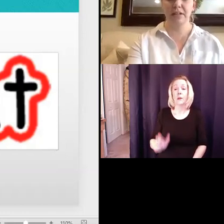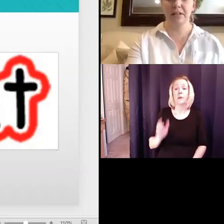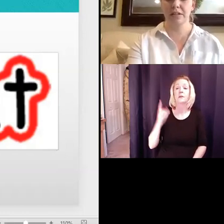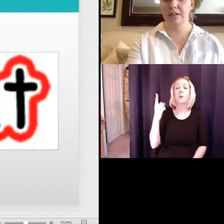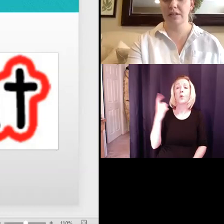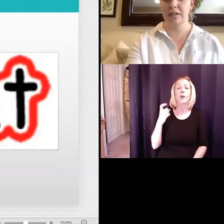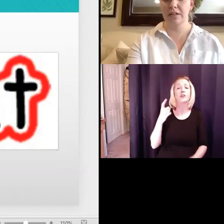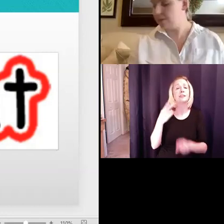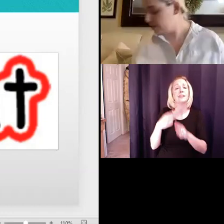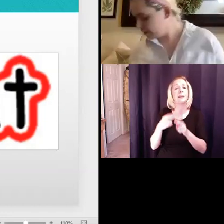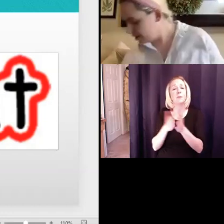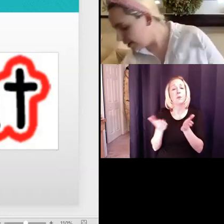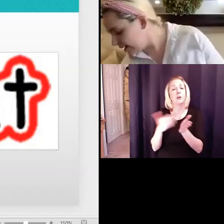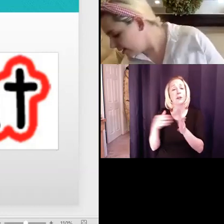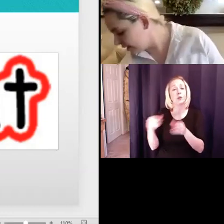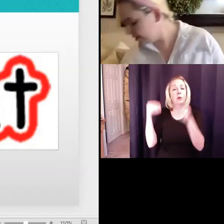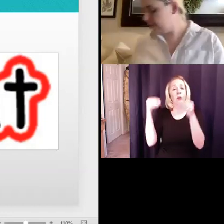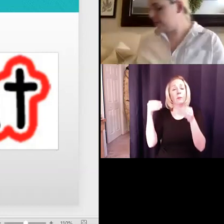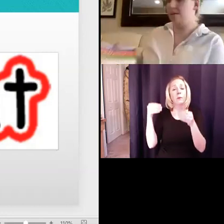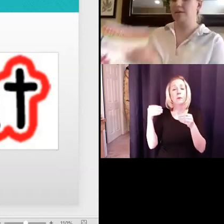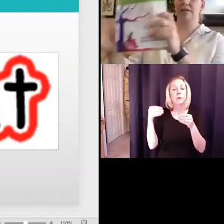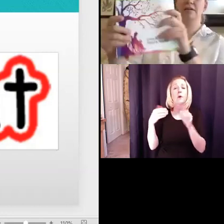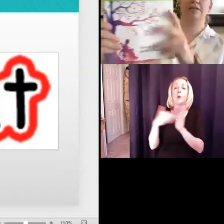of that book again that you showed. Okay.